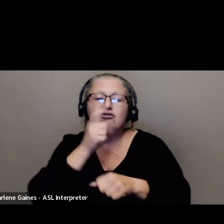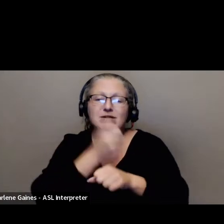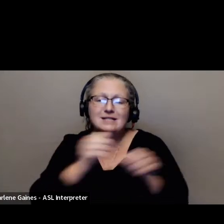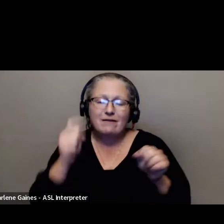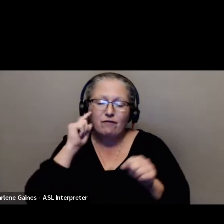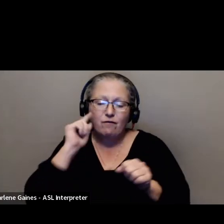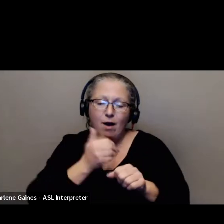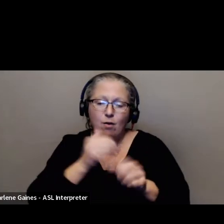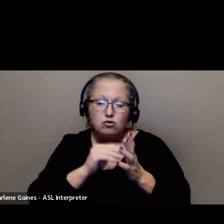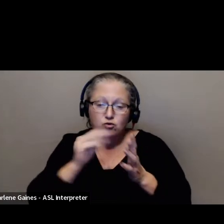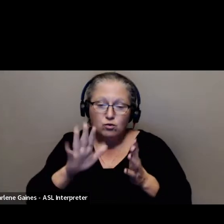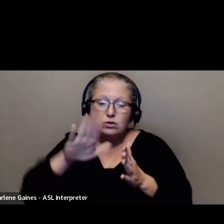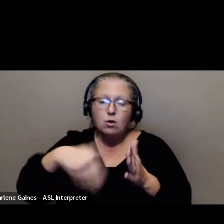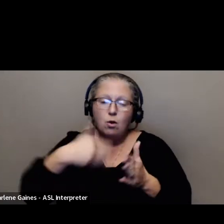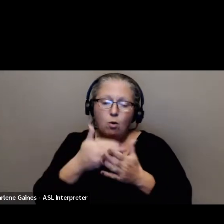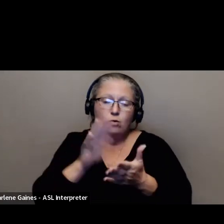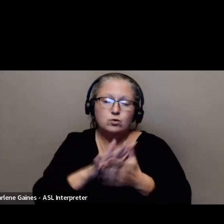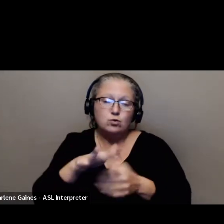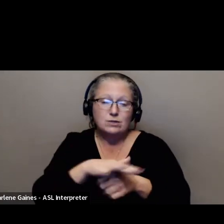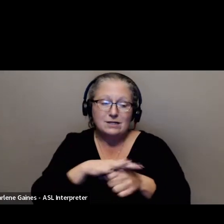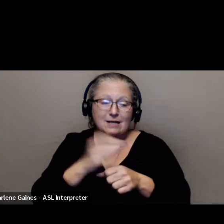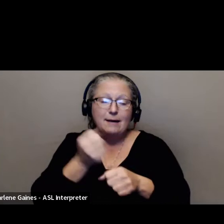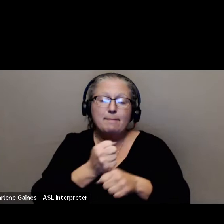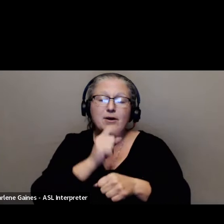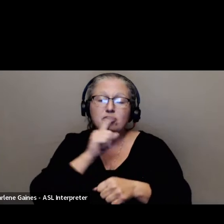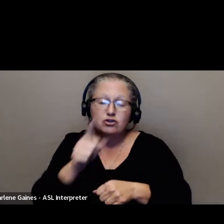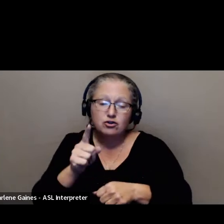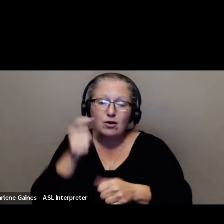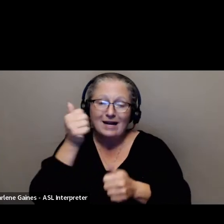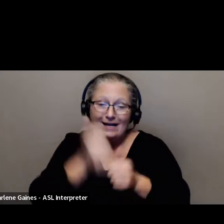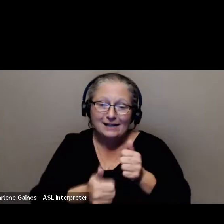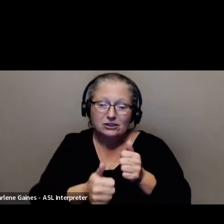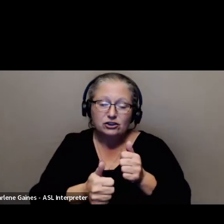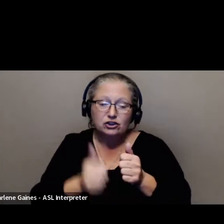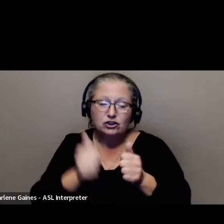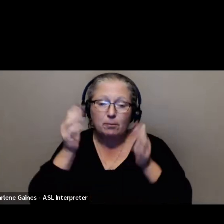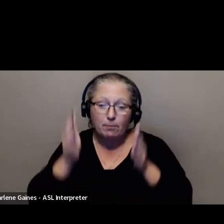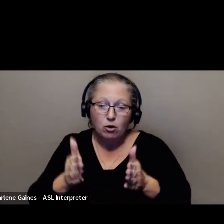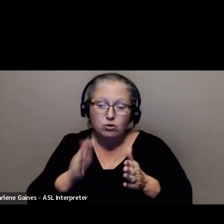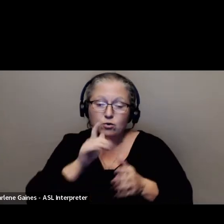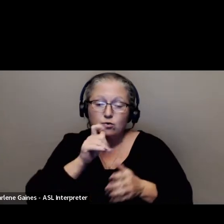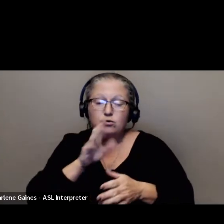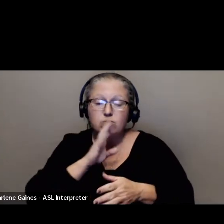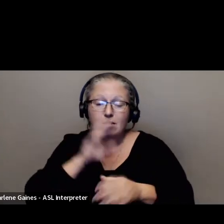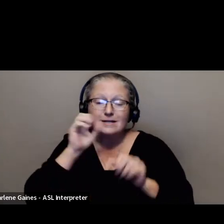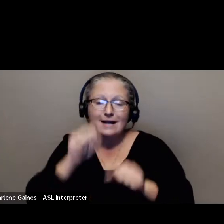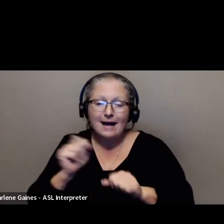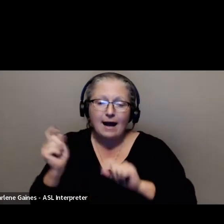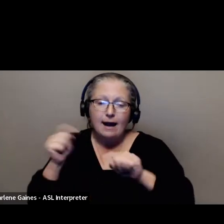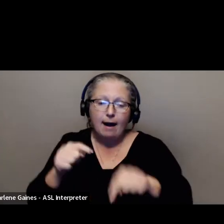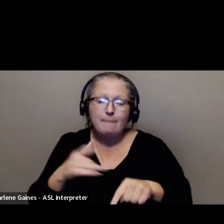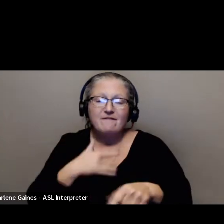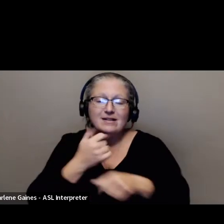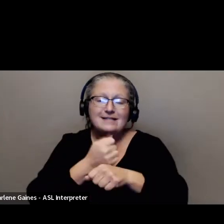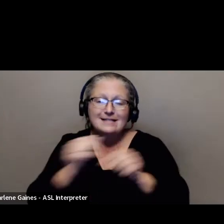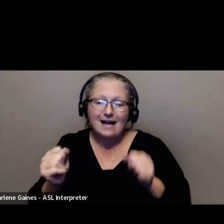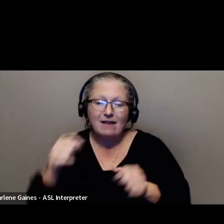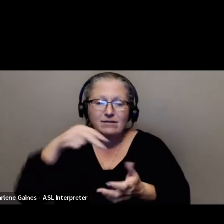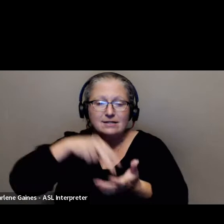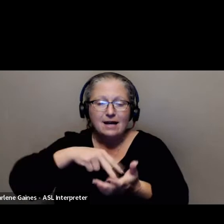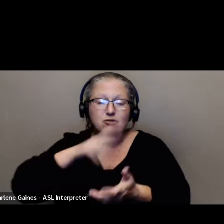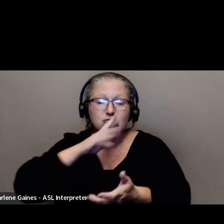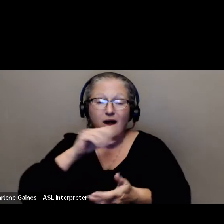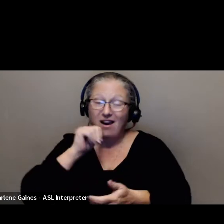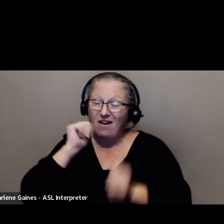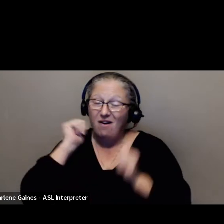for our students at all of our school sites, and ensure that each person that speaks can come and speak safely here at the podium. Not all